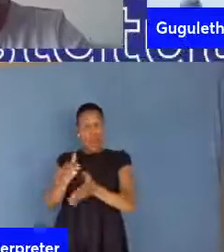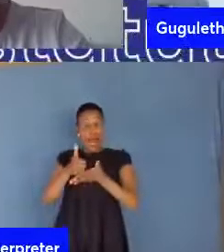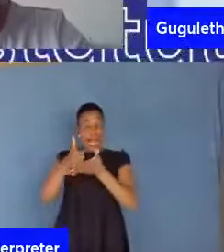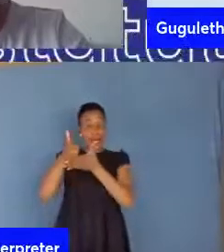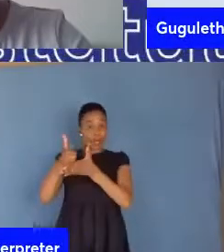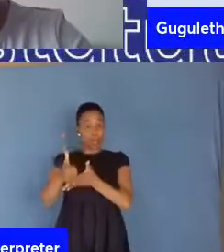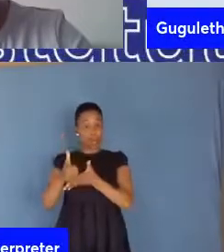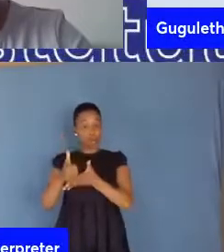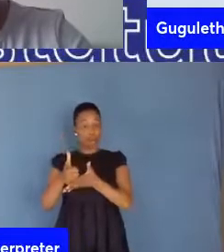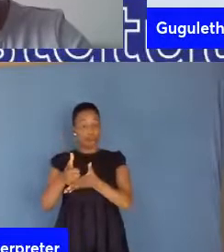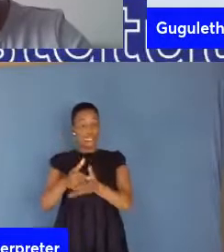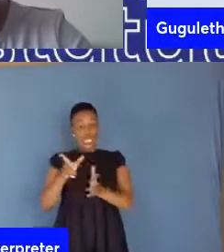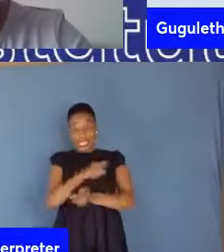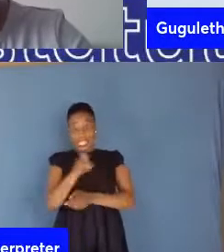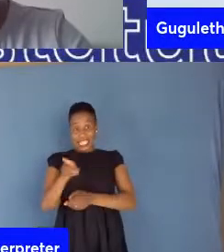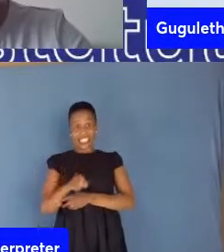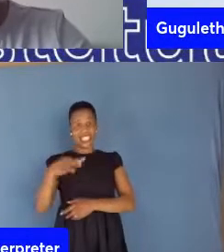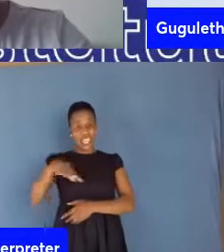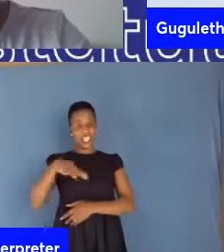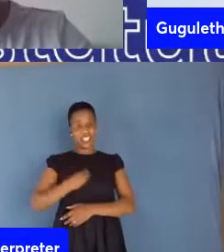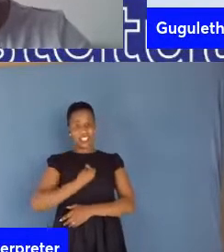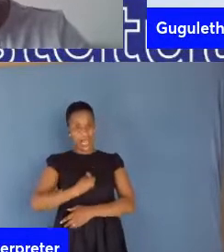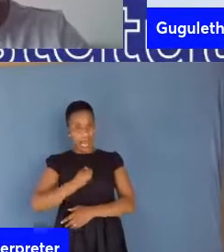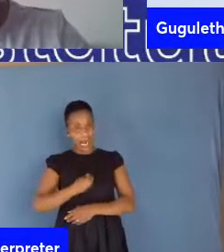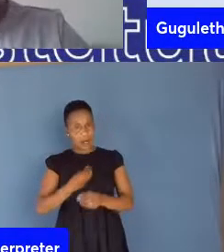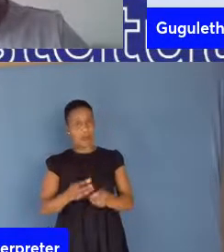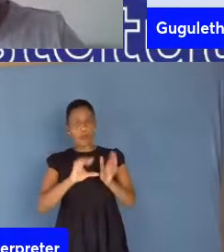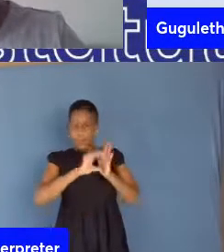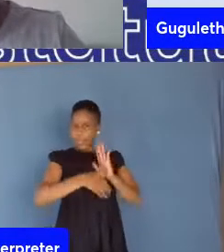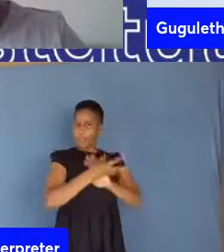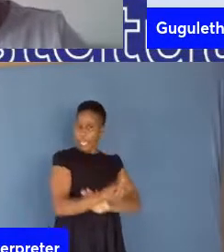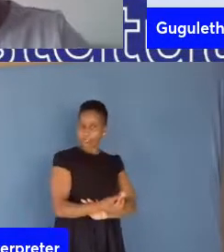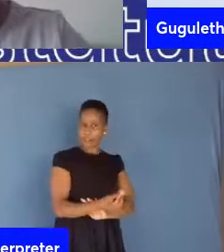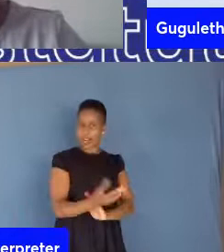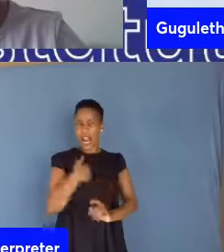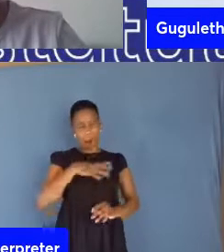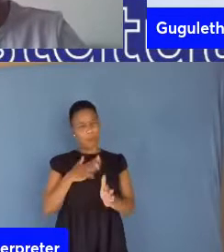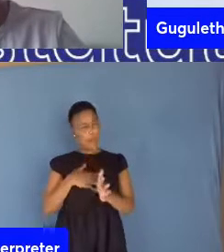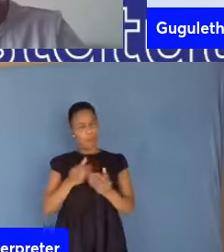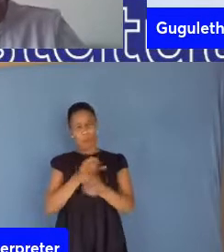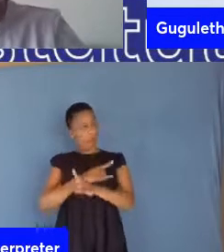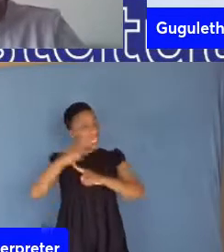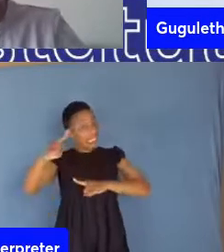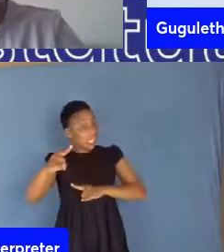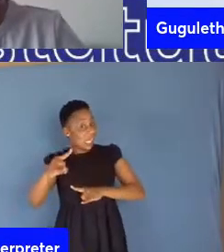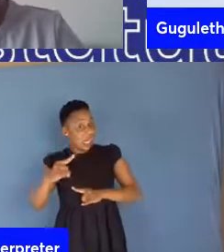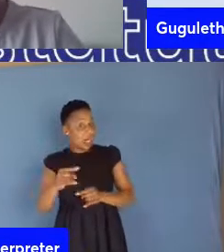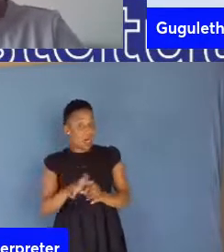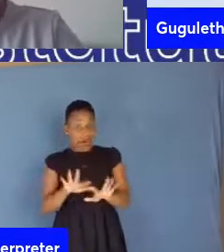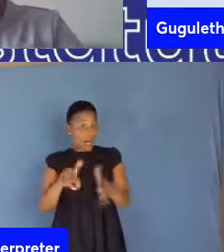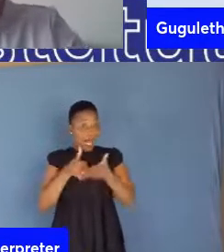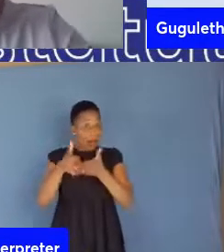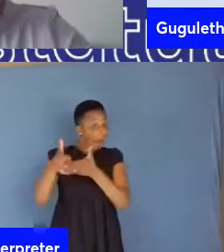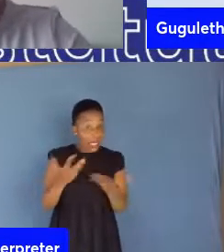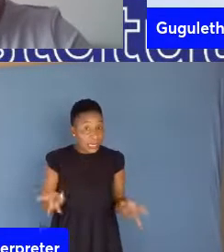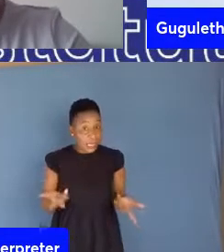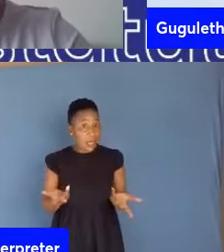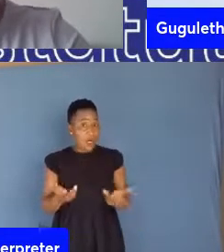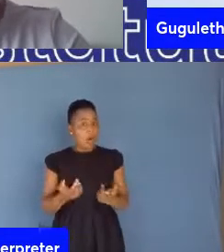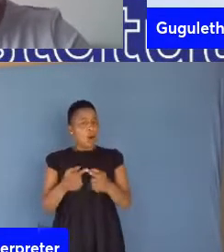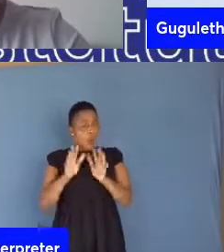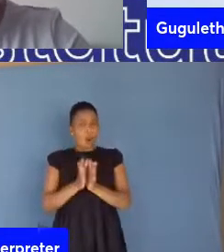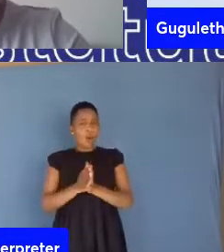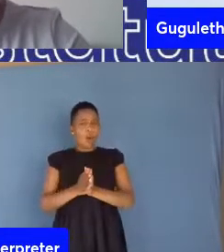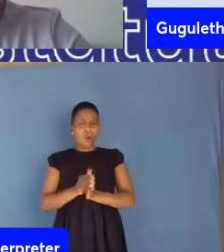are, with disabilities? Are we getting there, or it's still so close yet so